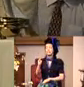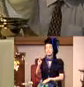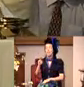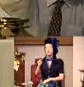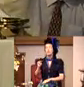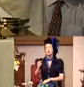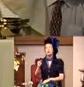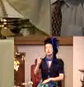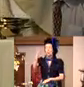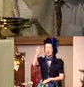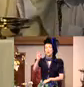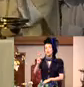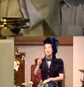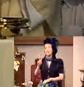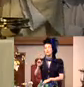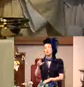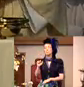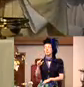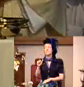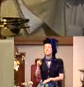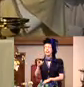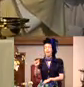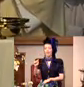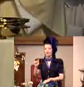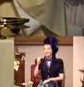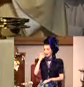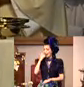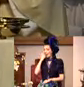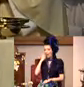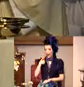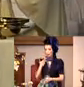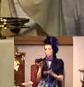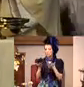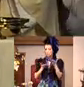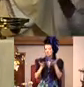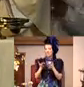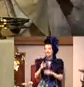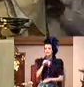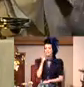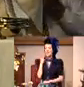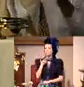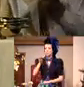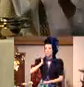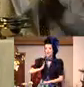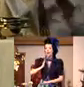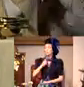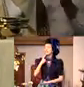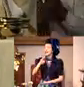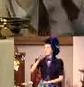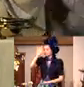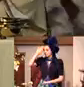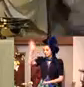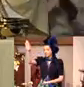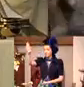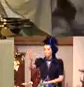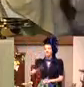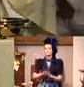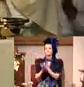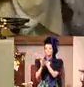Virginia, Fairfax, that I will be serving as their interim pastor in the next few days. Amen. Amen.